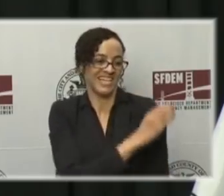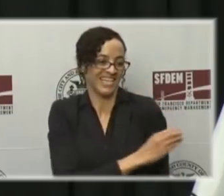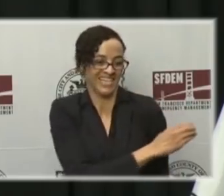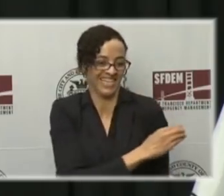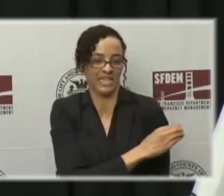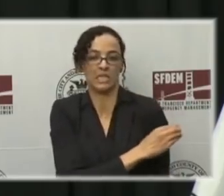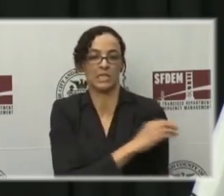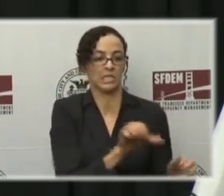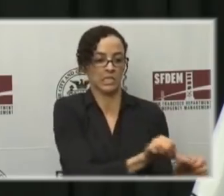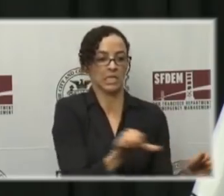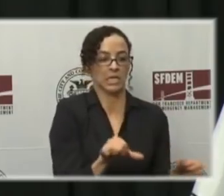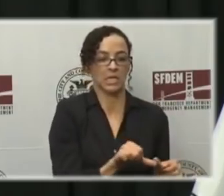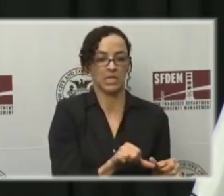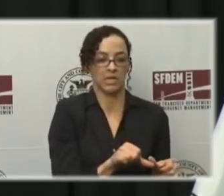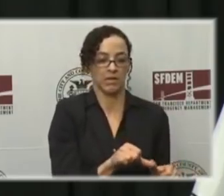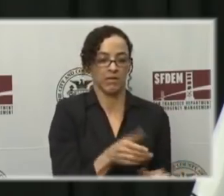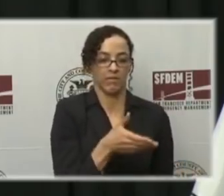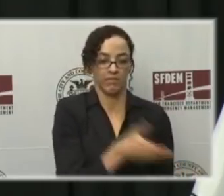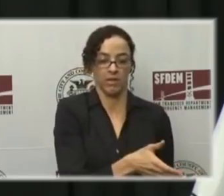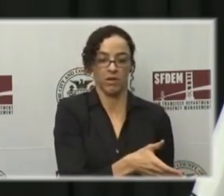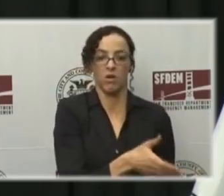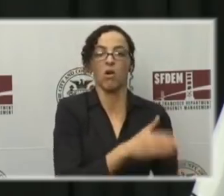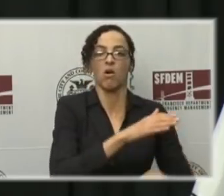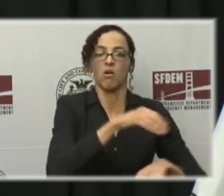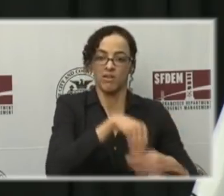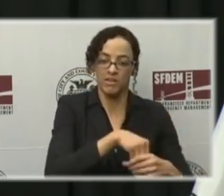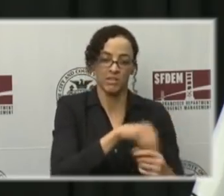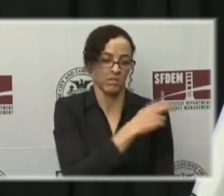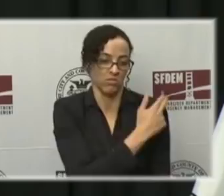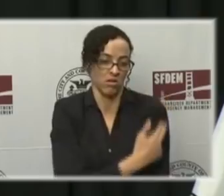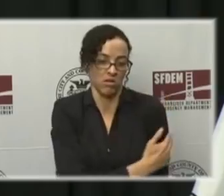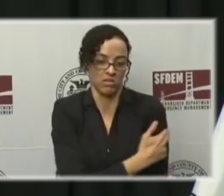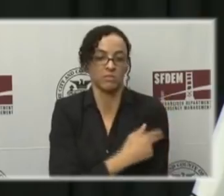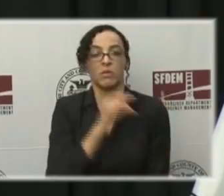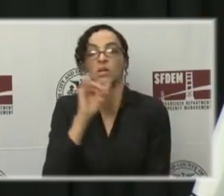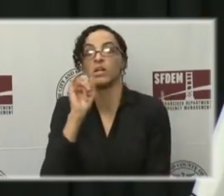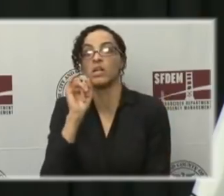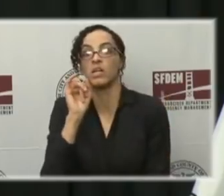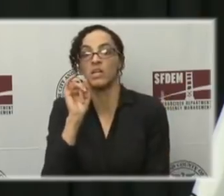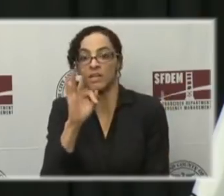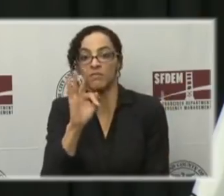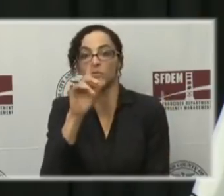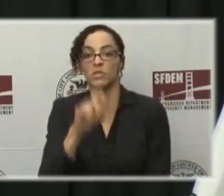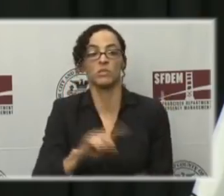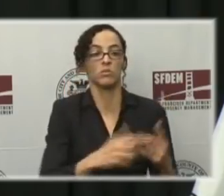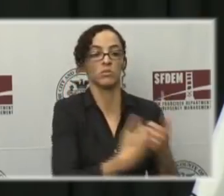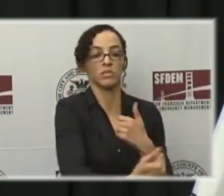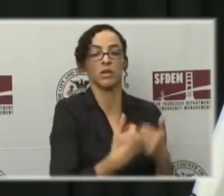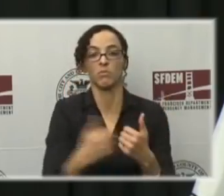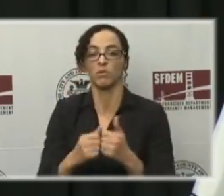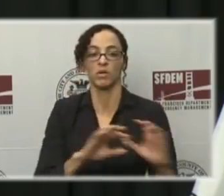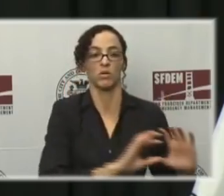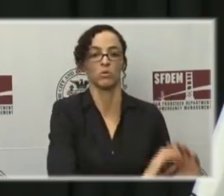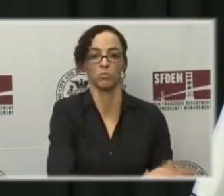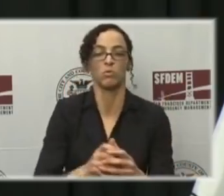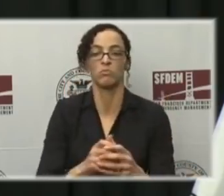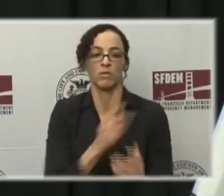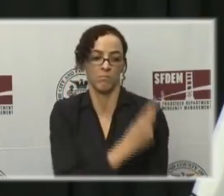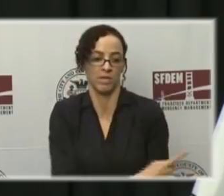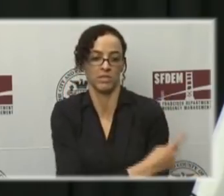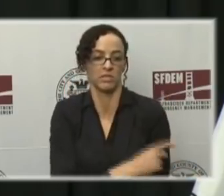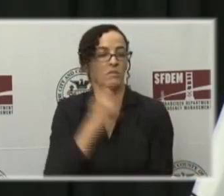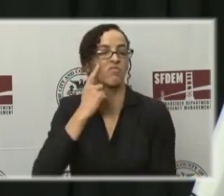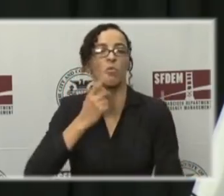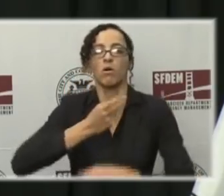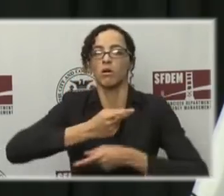as a precaution in case there is a need to separate groups of patients. We are continuing to